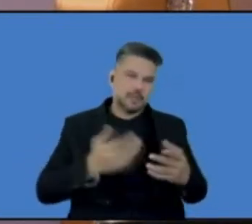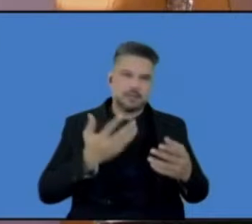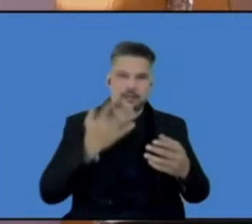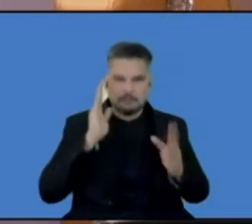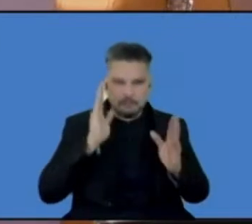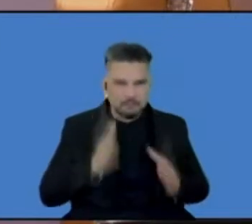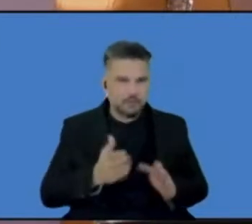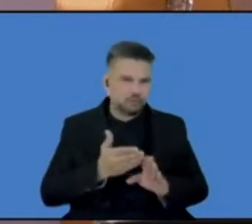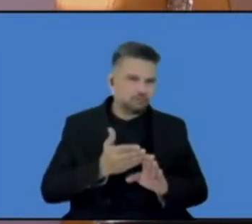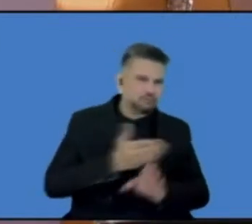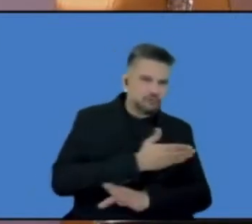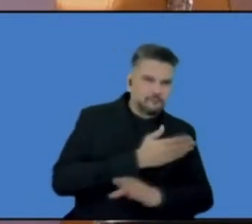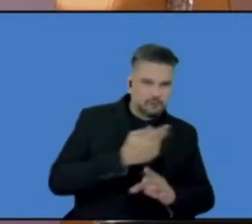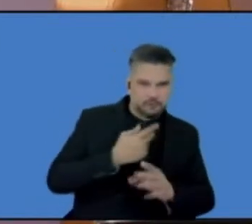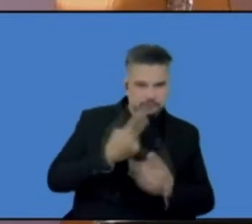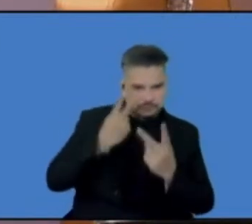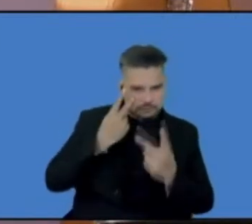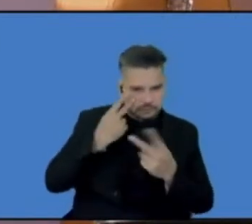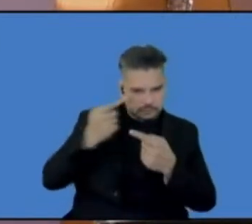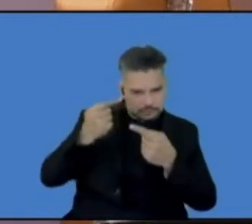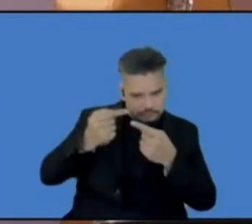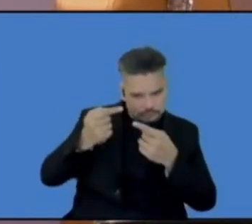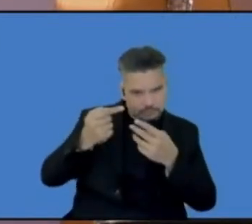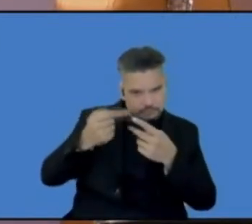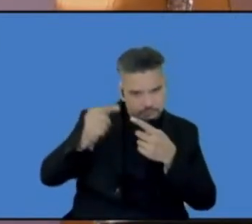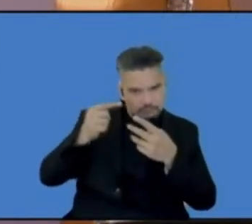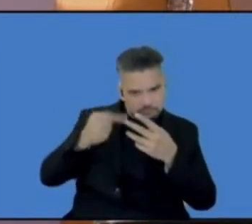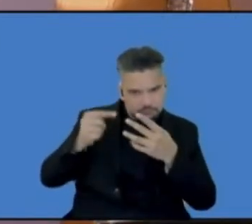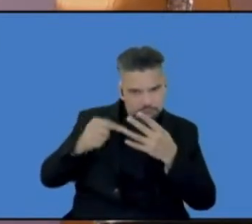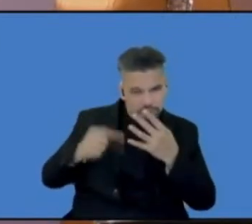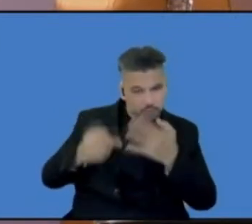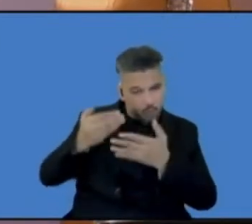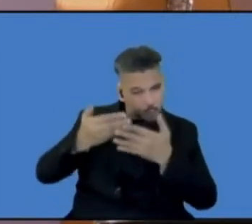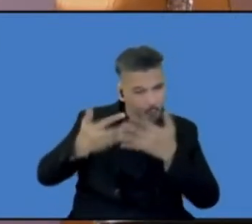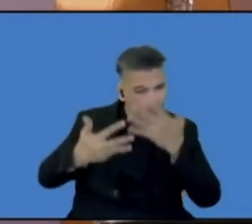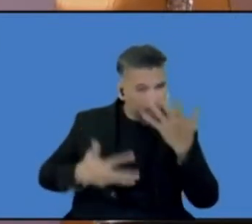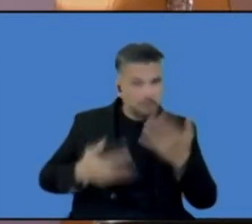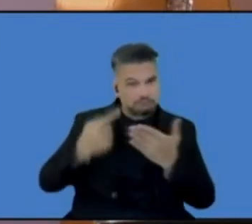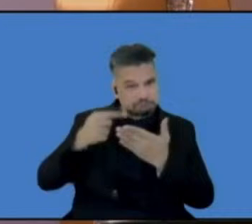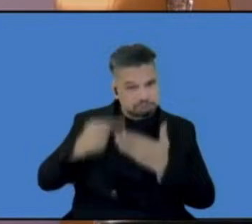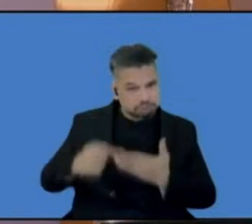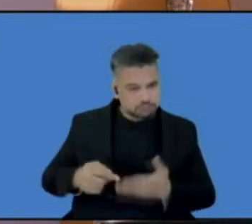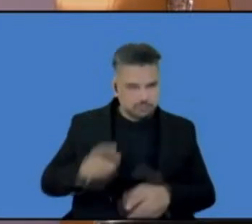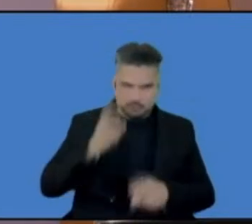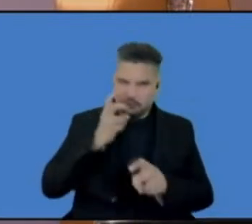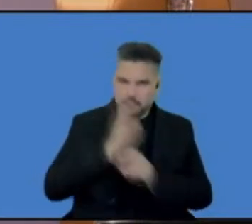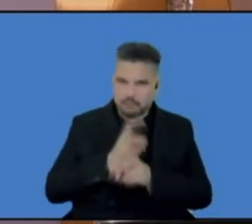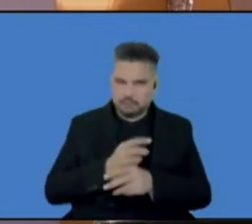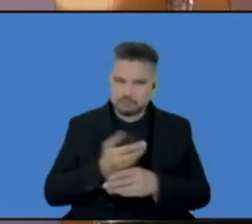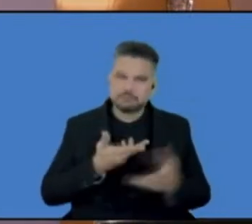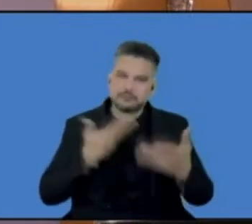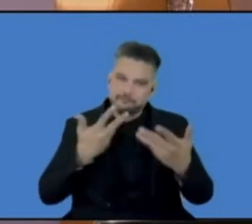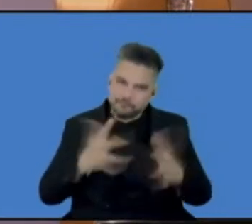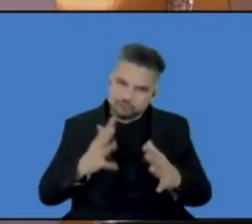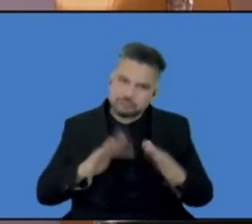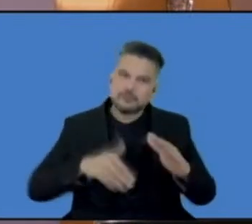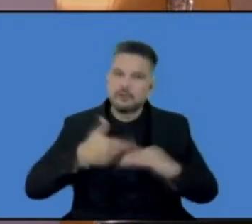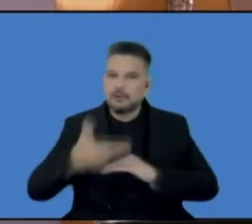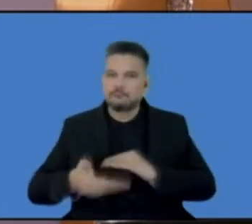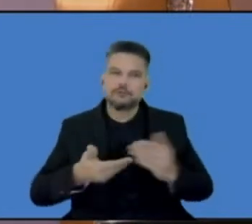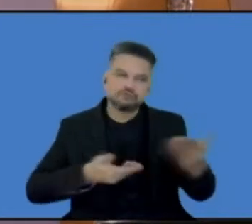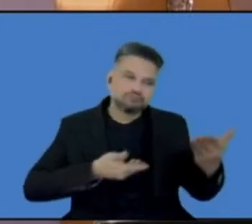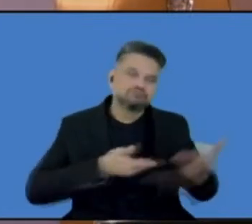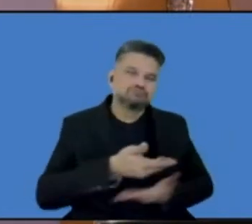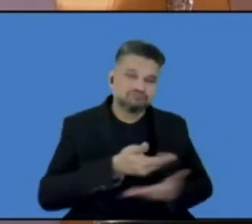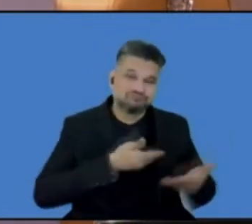quite big in that case. But we will continue working toward that, strengthen many of our bilateral cooperation. Through